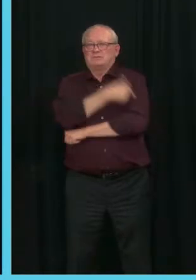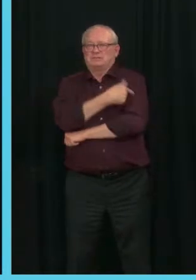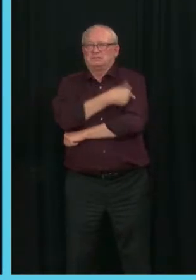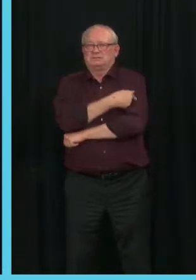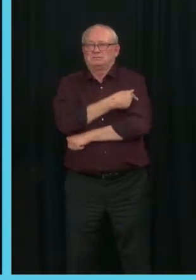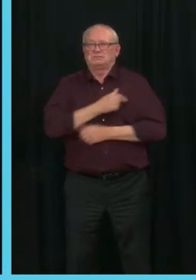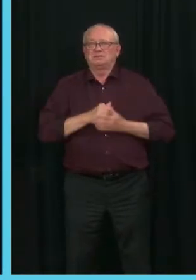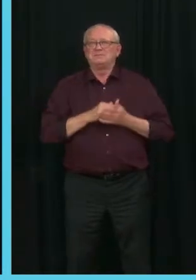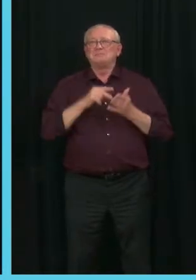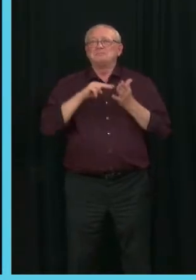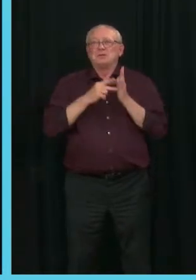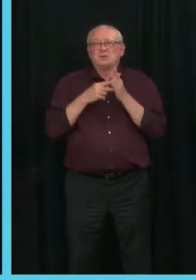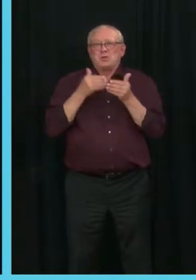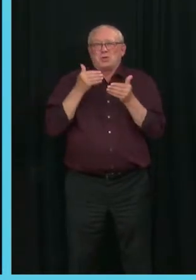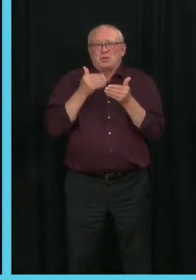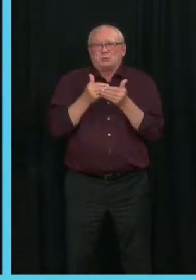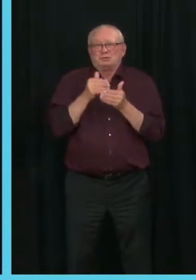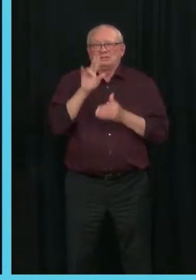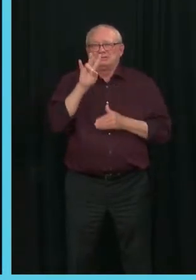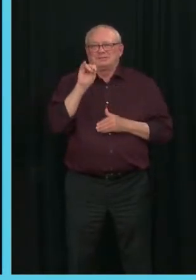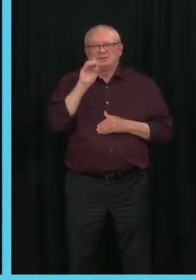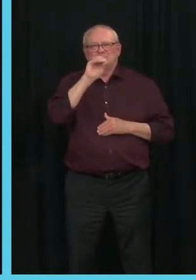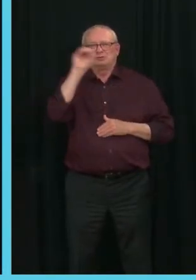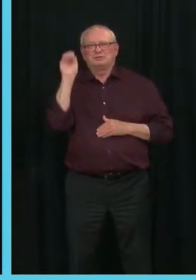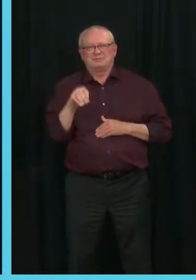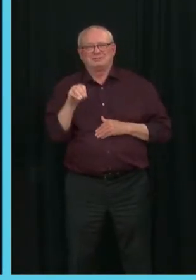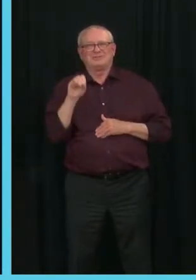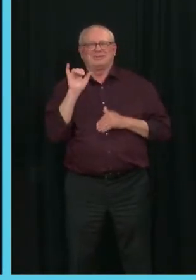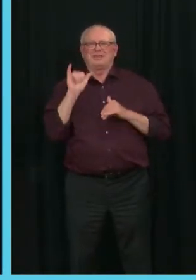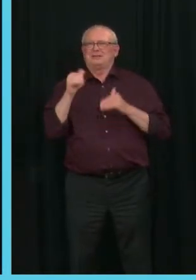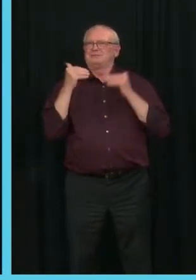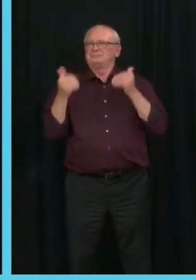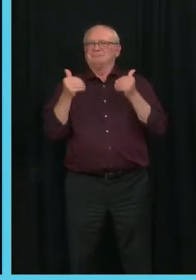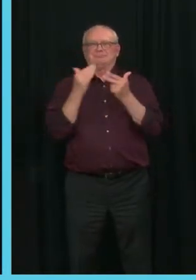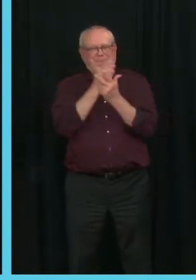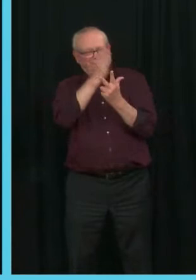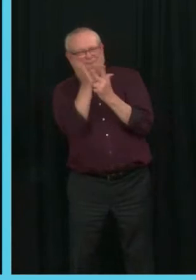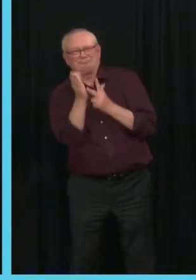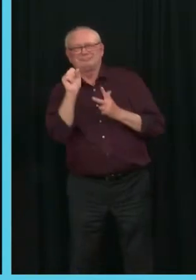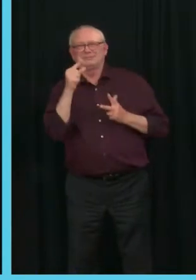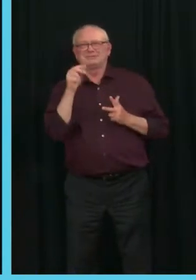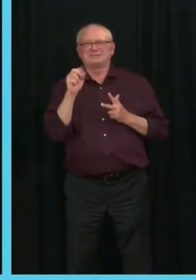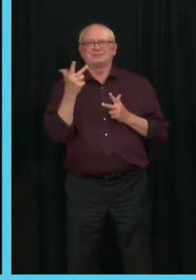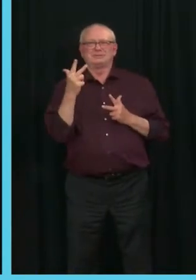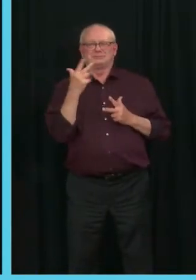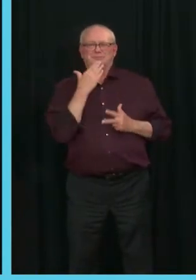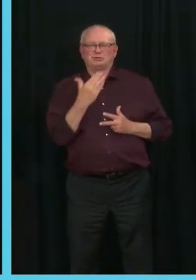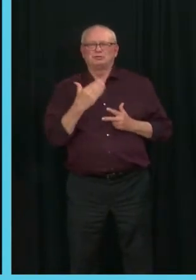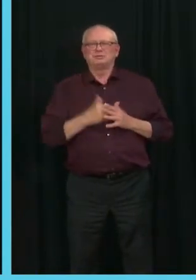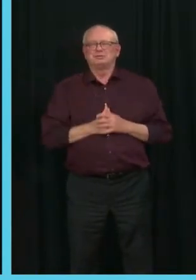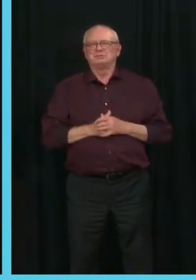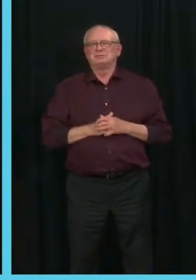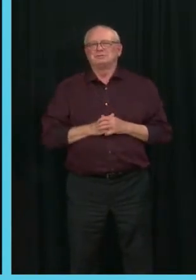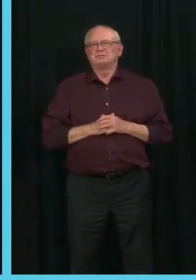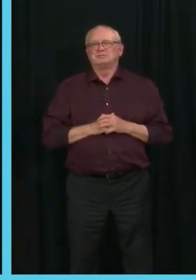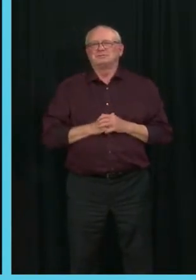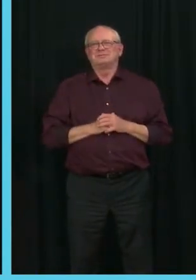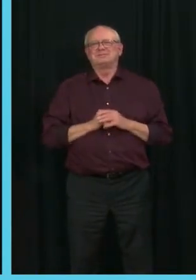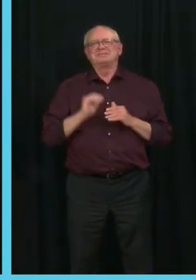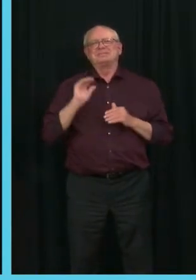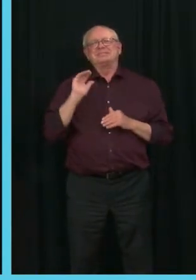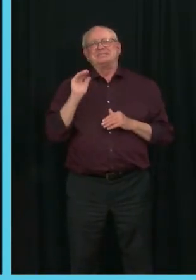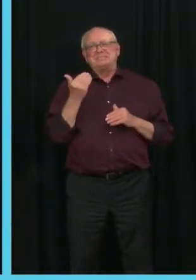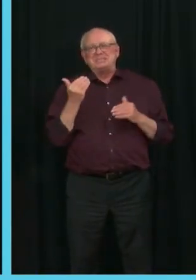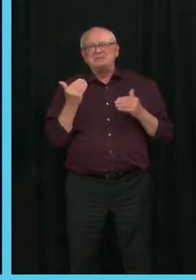on to stage 3 to full openness. But first dose demand is slowing. We